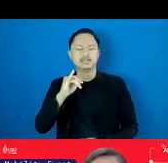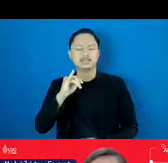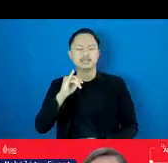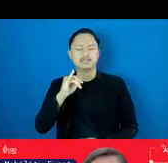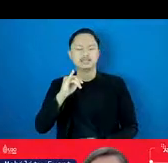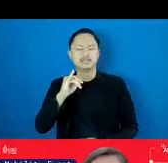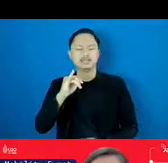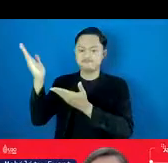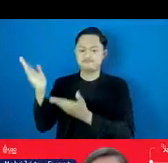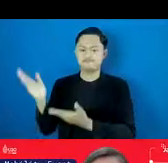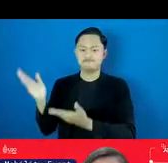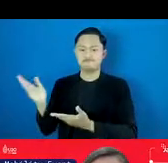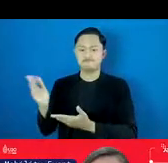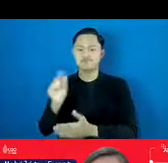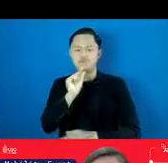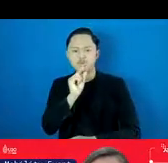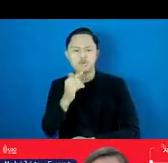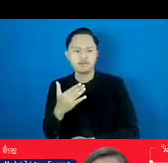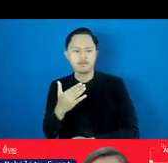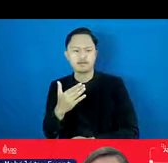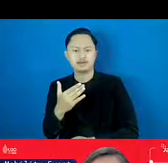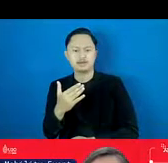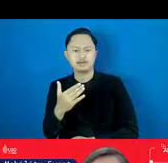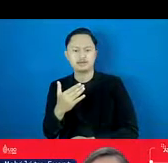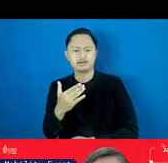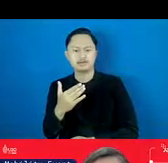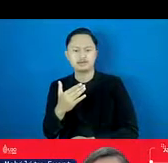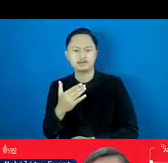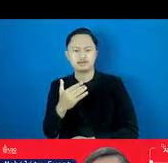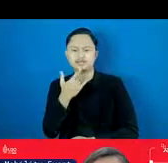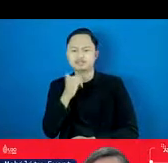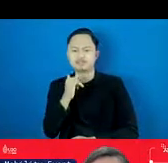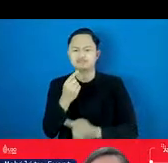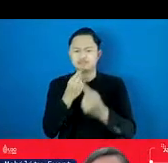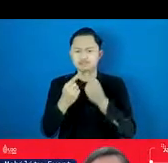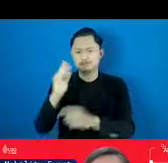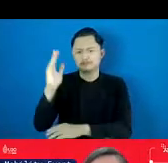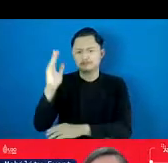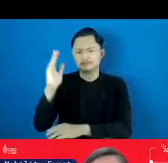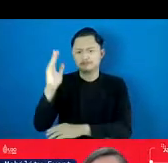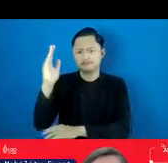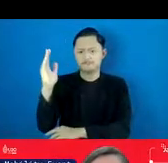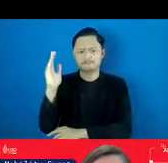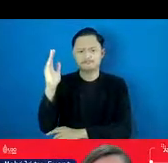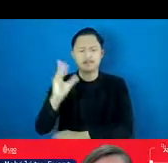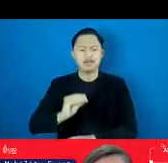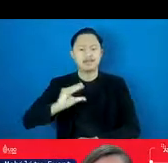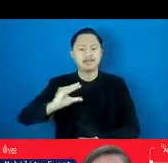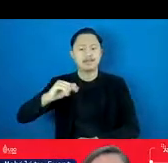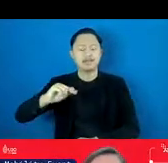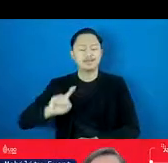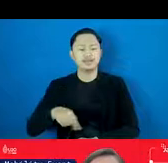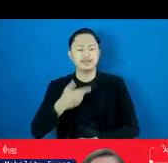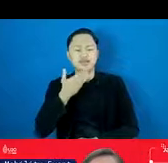be following a certain panel discussion. And before this morning, we'll also have some welcoming